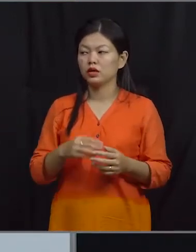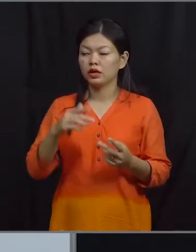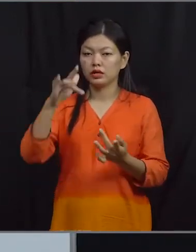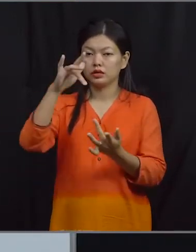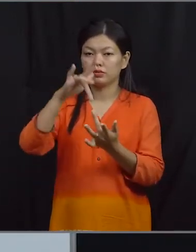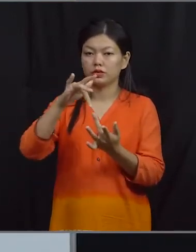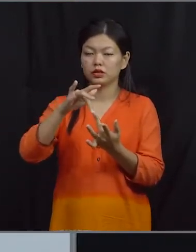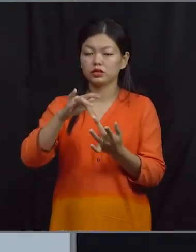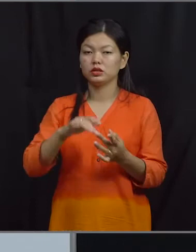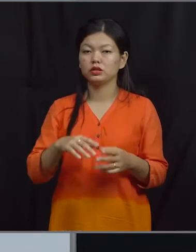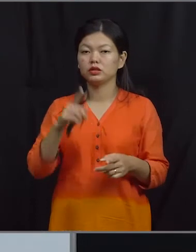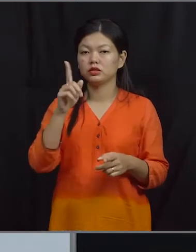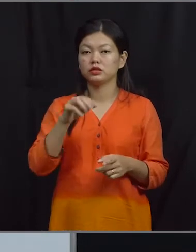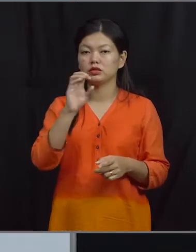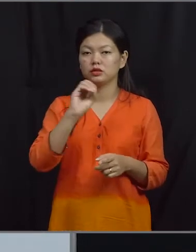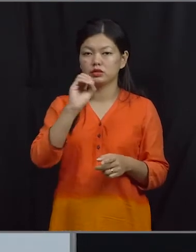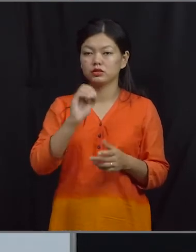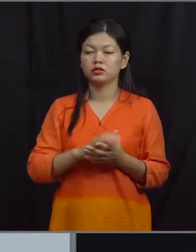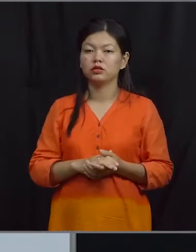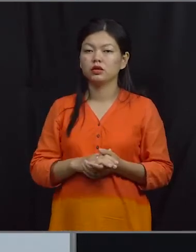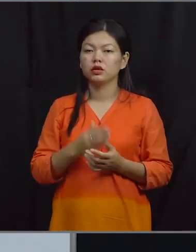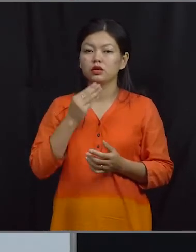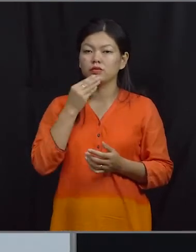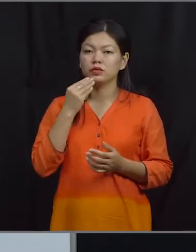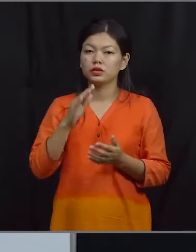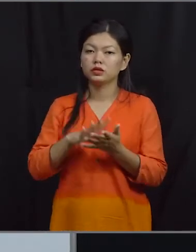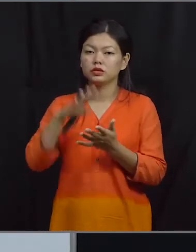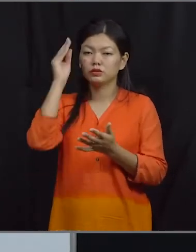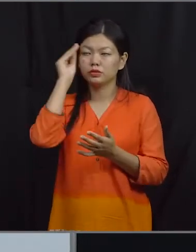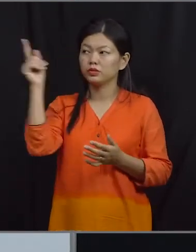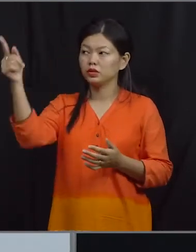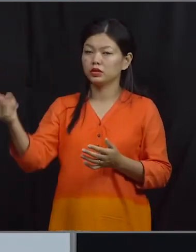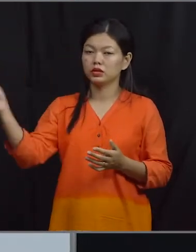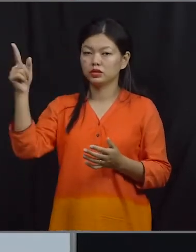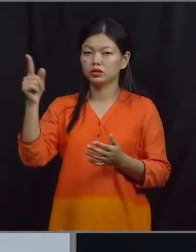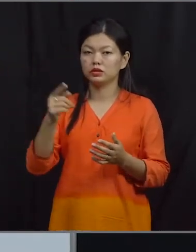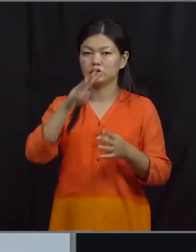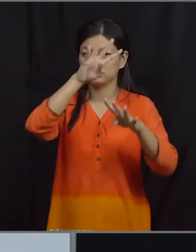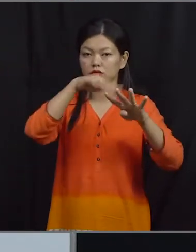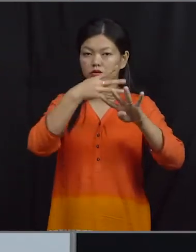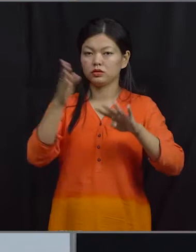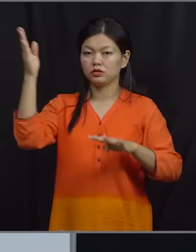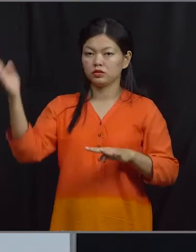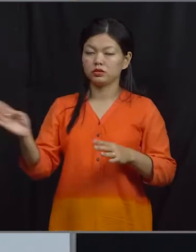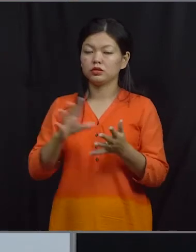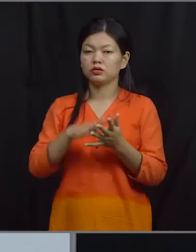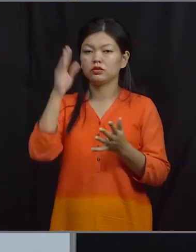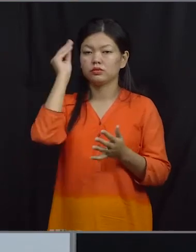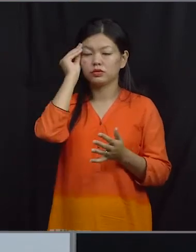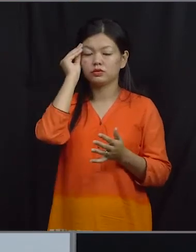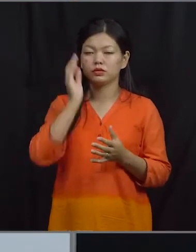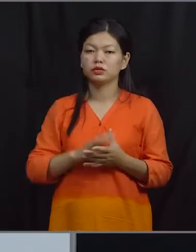inconsistent. Okay, I want you people to remember this chart. Okay, let's do some problems from the